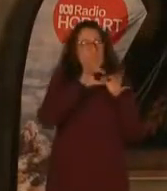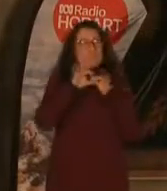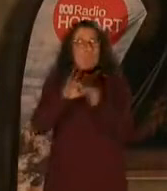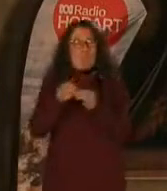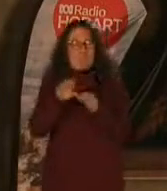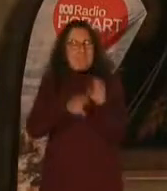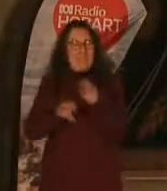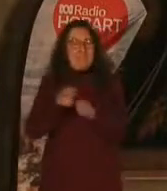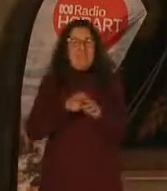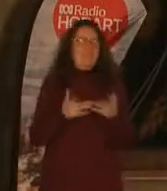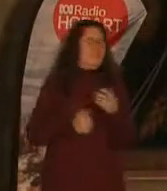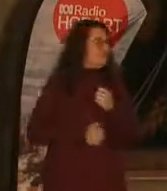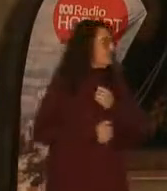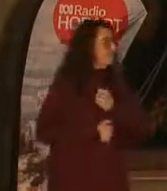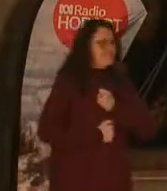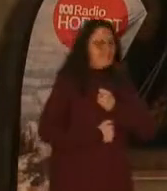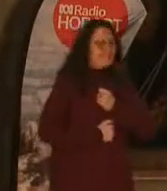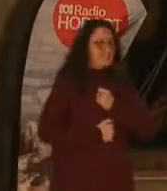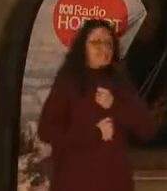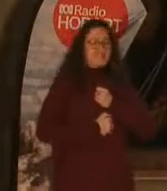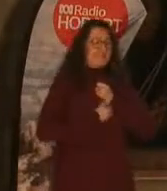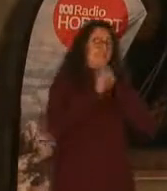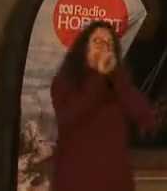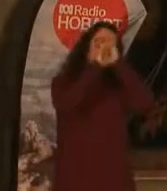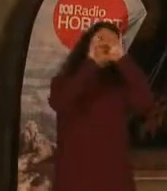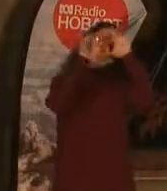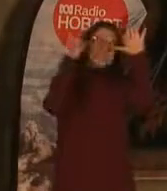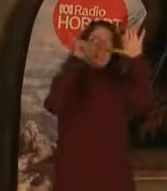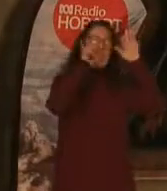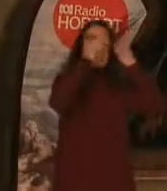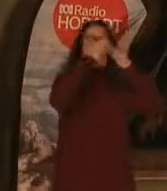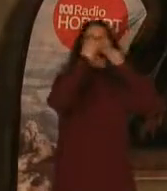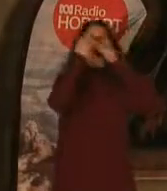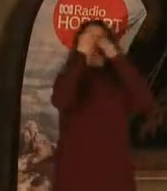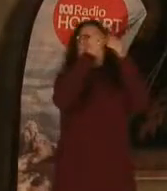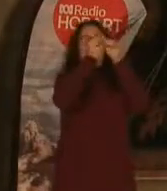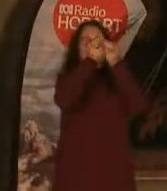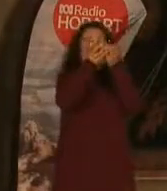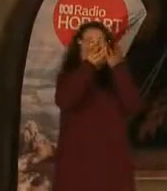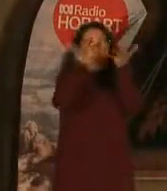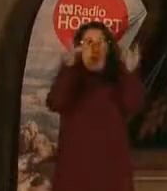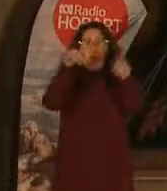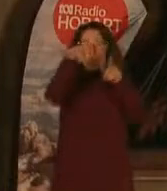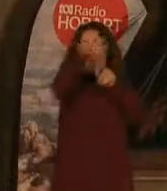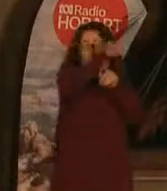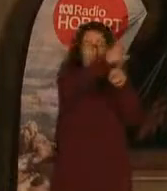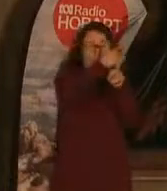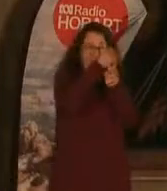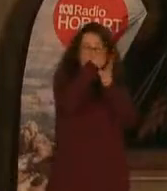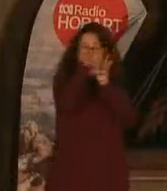our imaginations can take us anywhere. And if